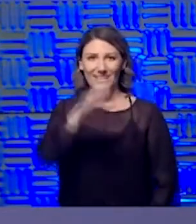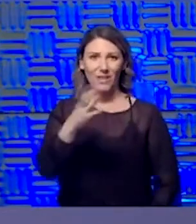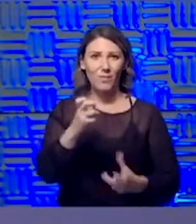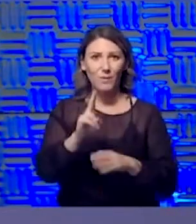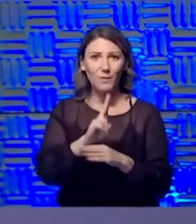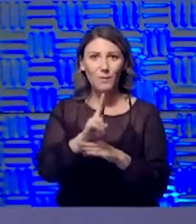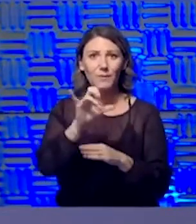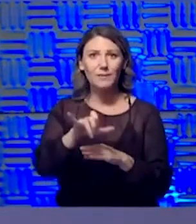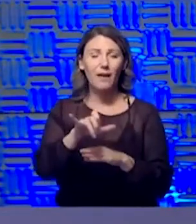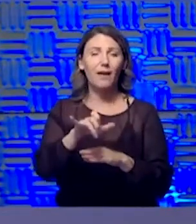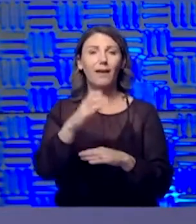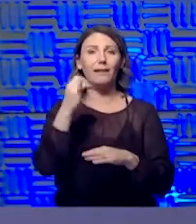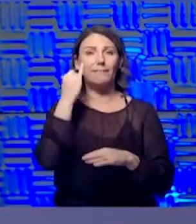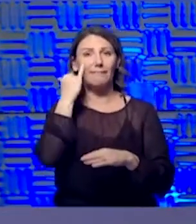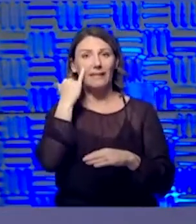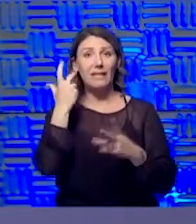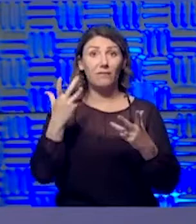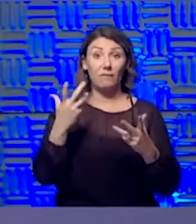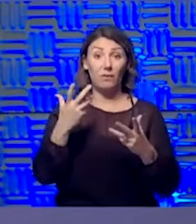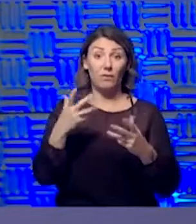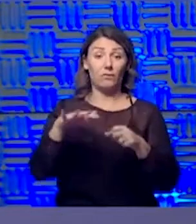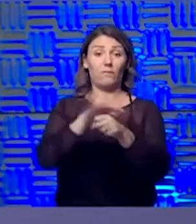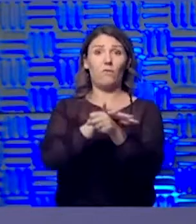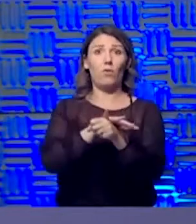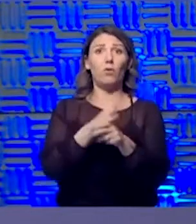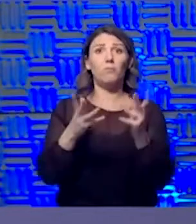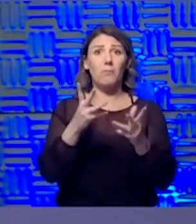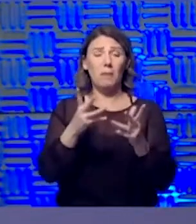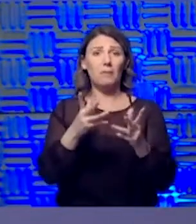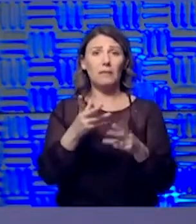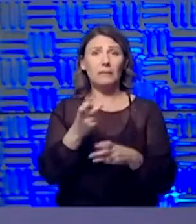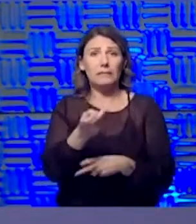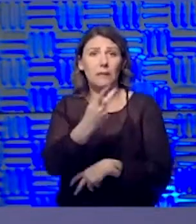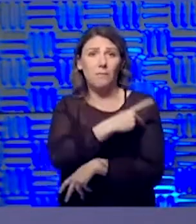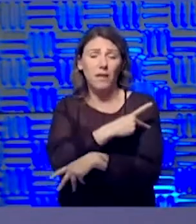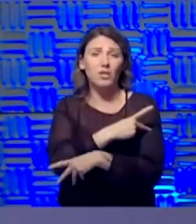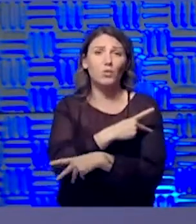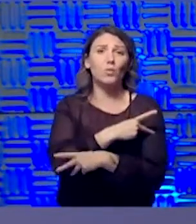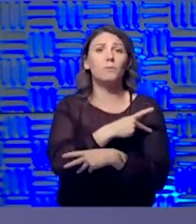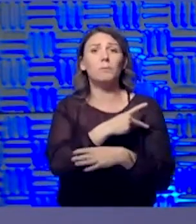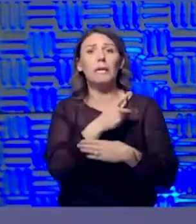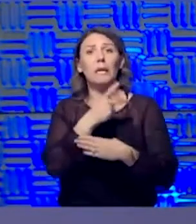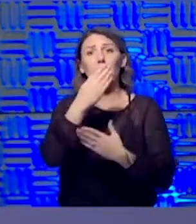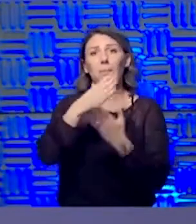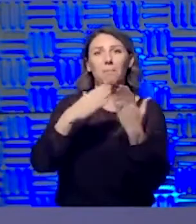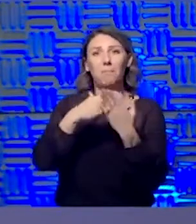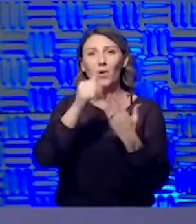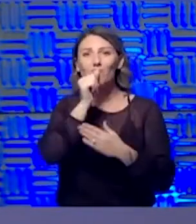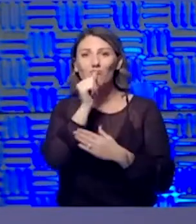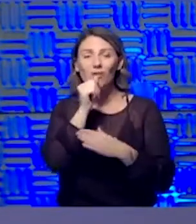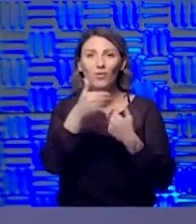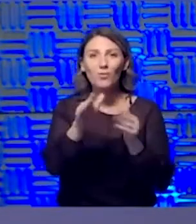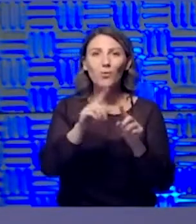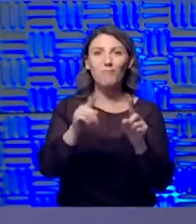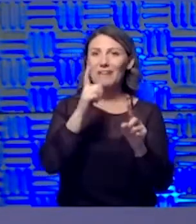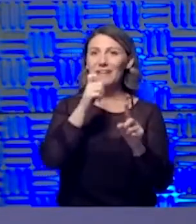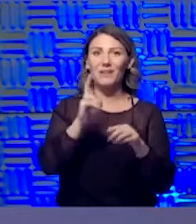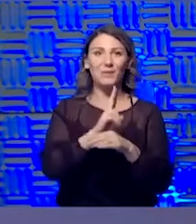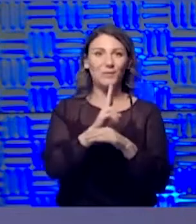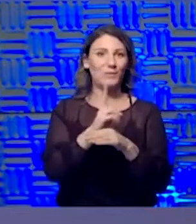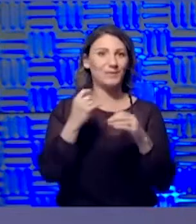of capacity issues, there would be times that some patients would be in semi-private rooms. So I think that answers your question. We're not using those today, of course,